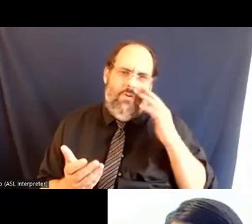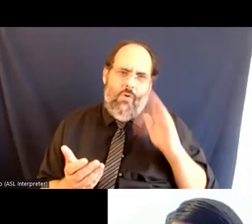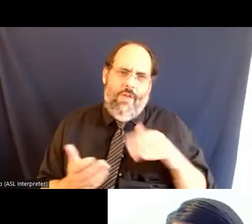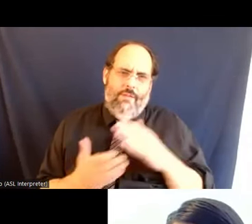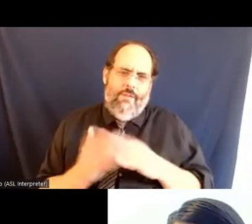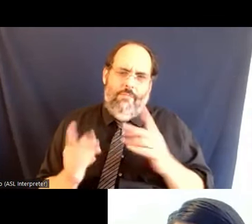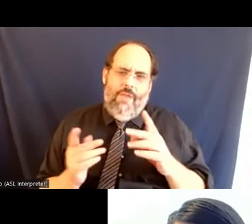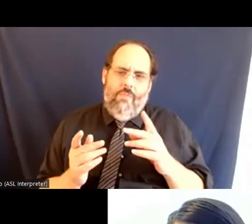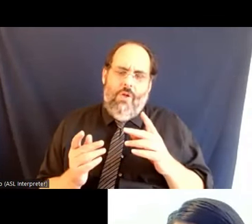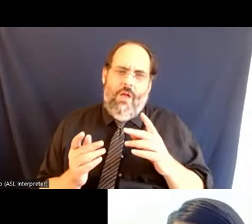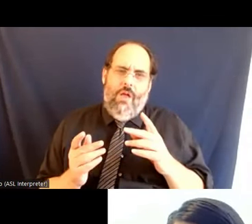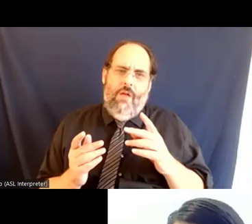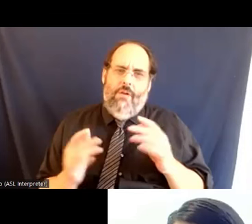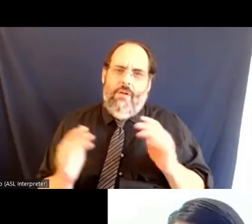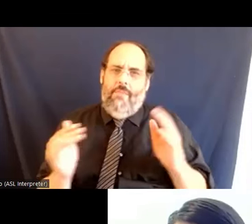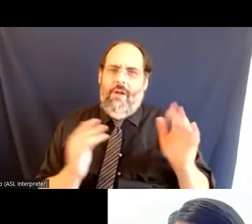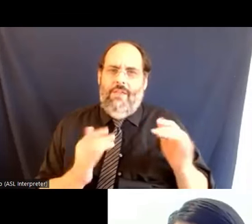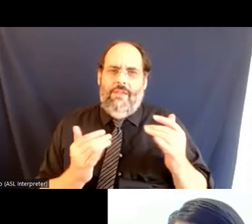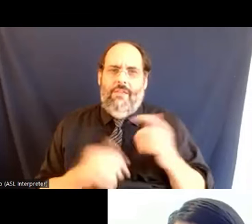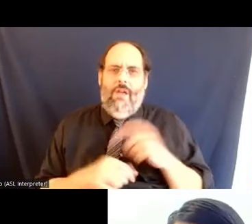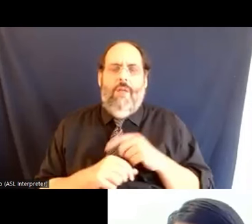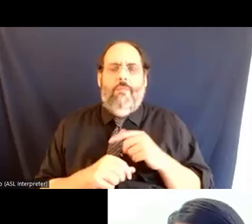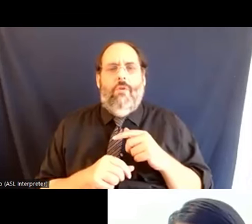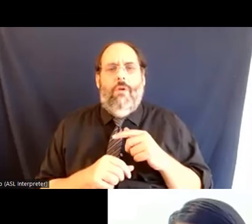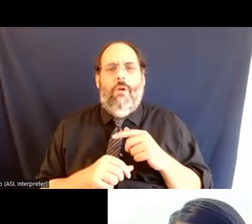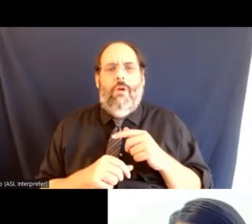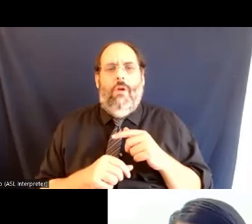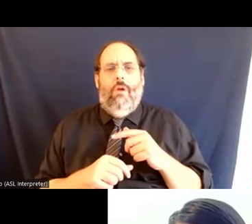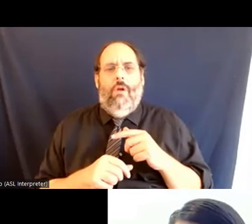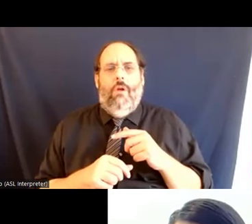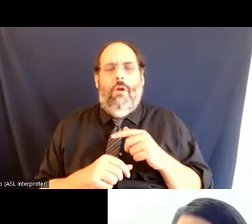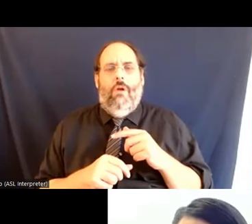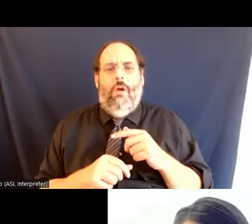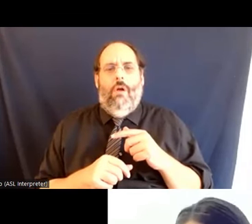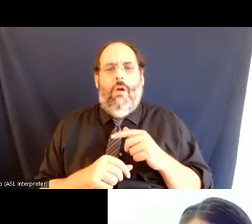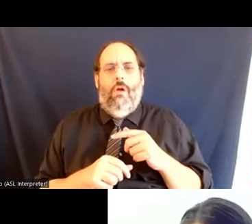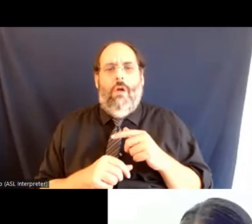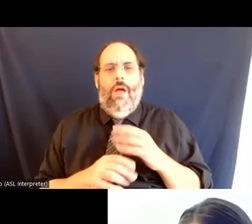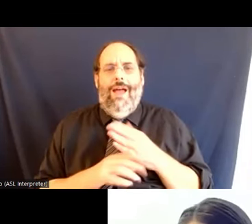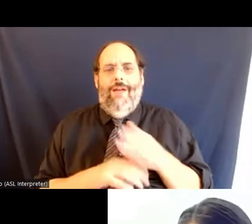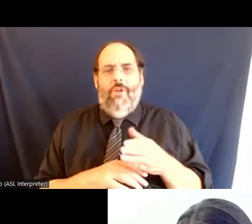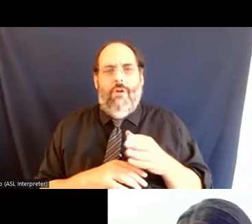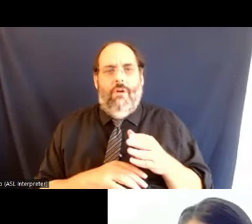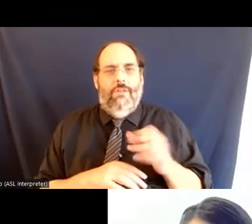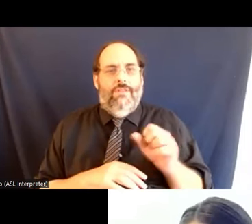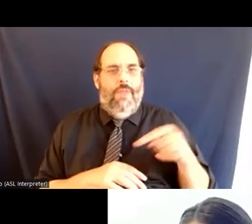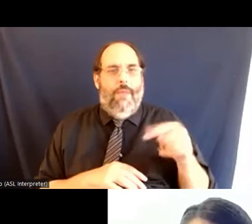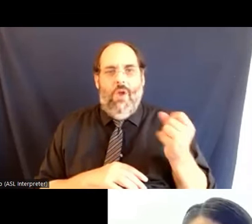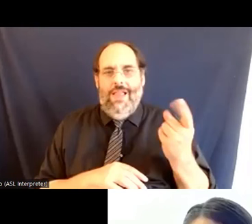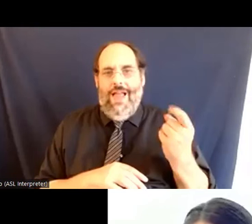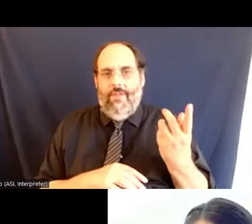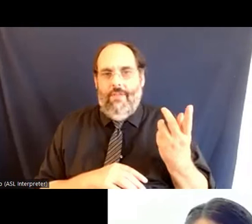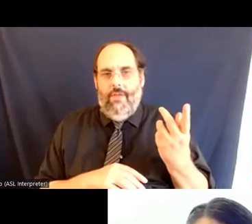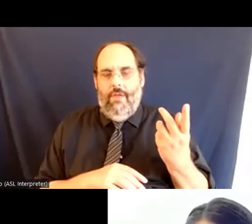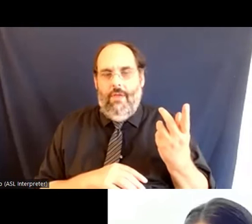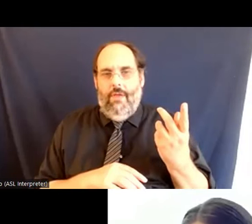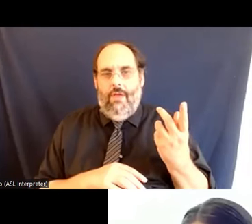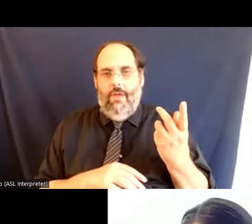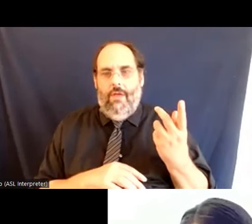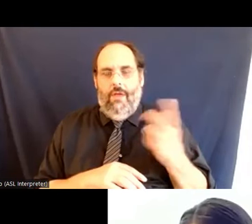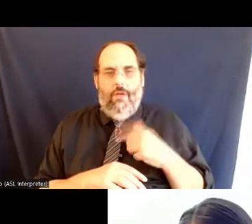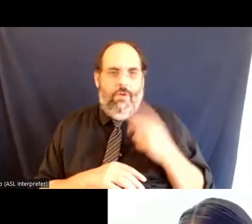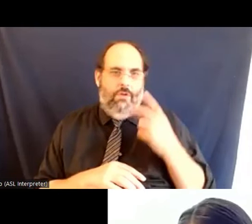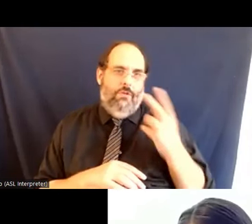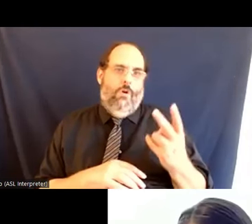people have kind of compared this moment to the moment following 9/11, a moment where we saw